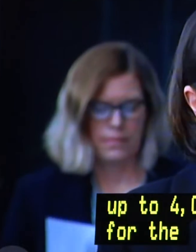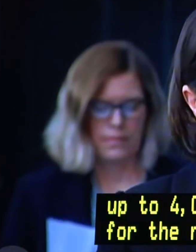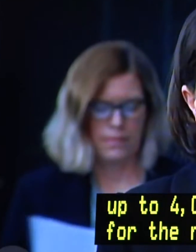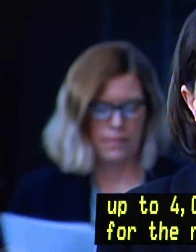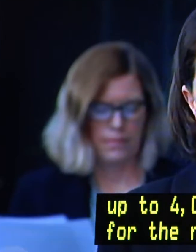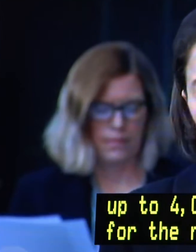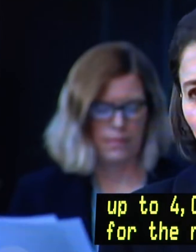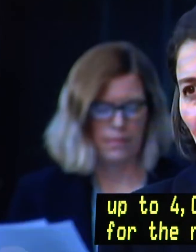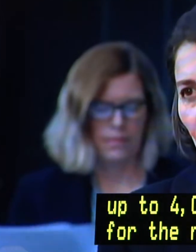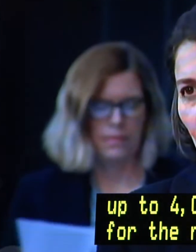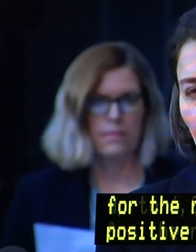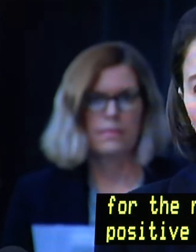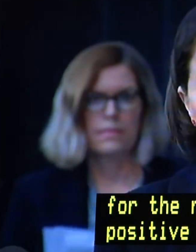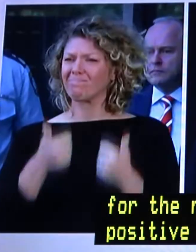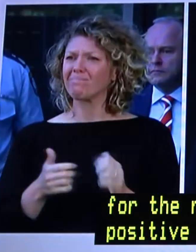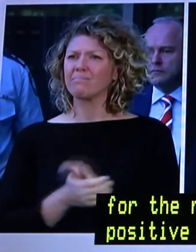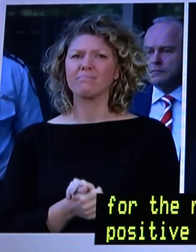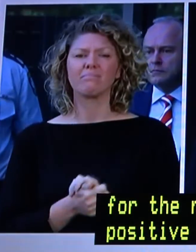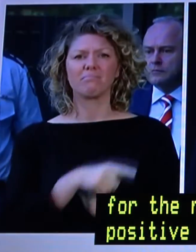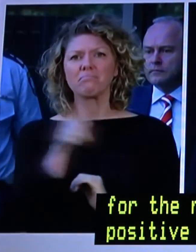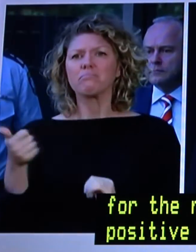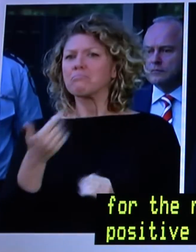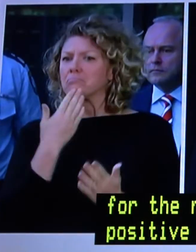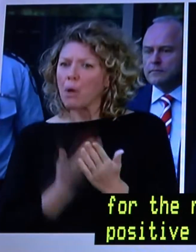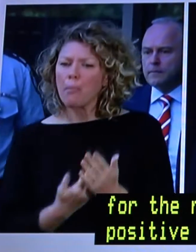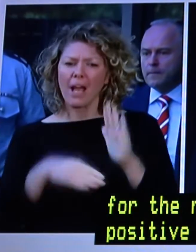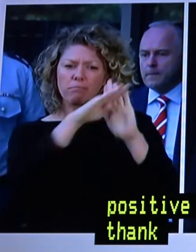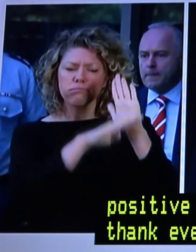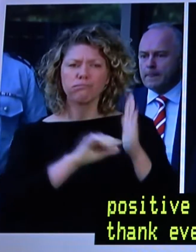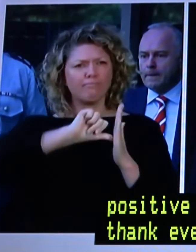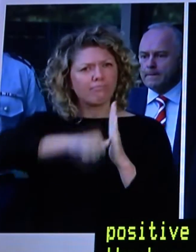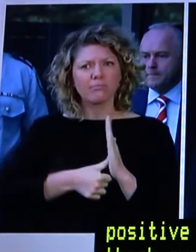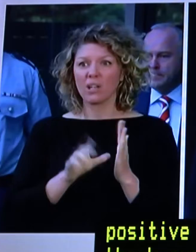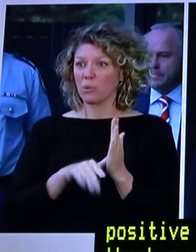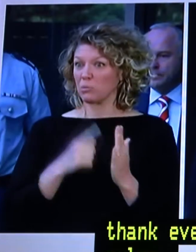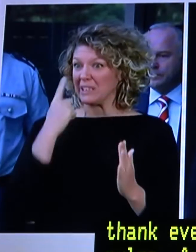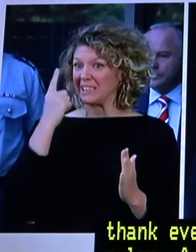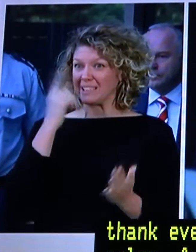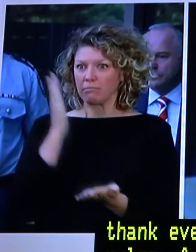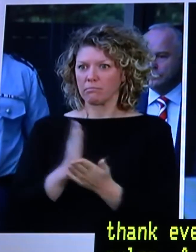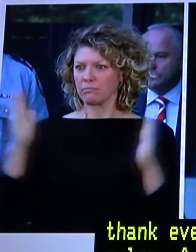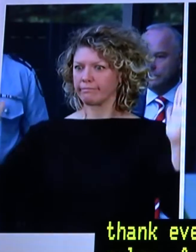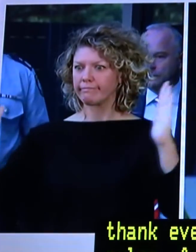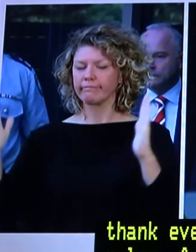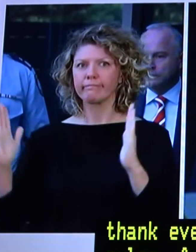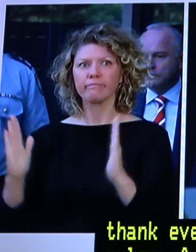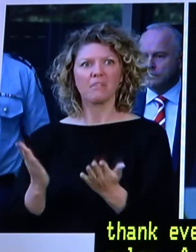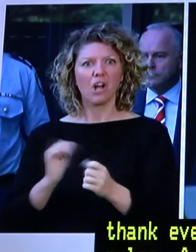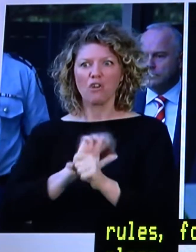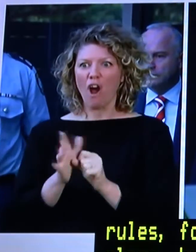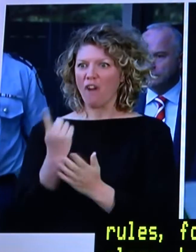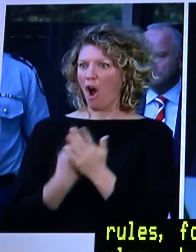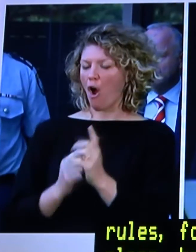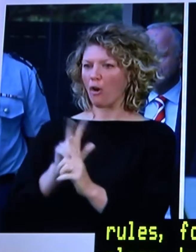everybody for sticking to the rules, for respecting what's in place, because the results are evident and we can now see a definite trend